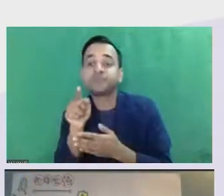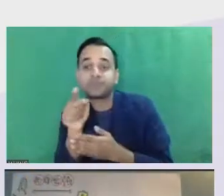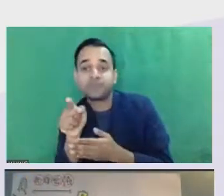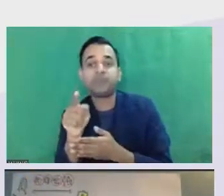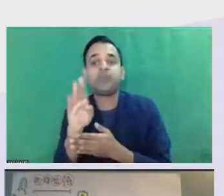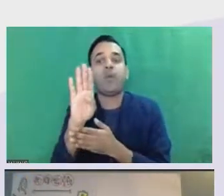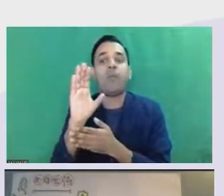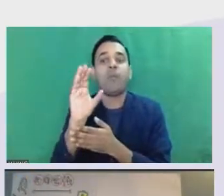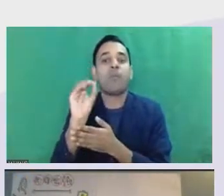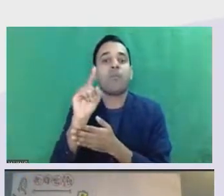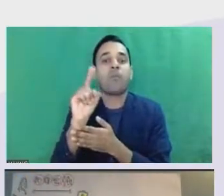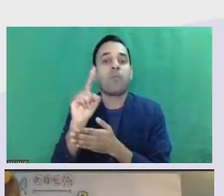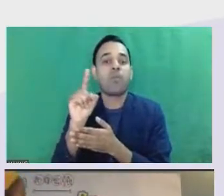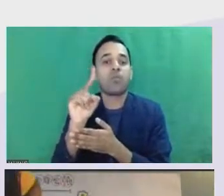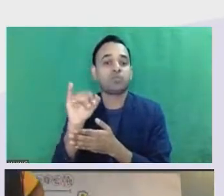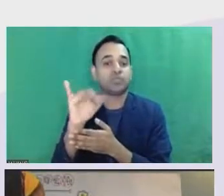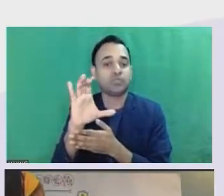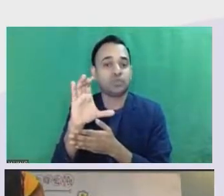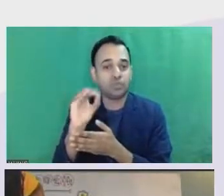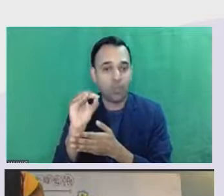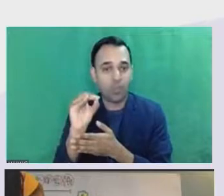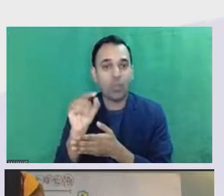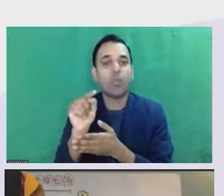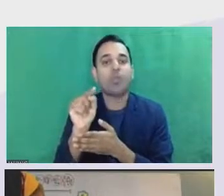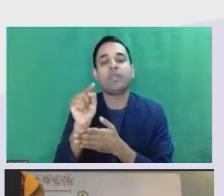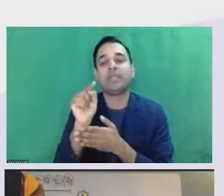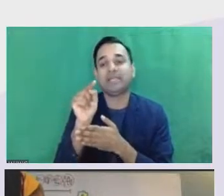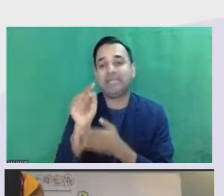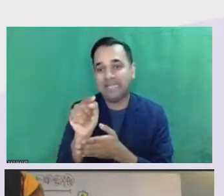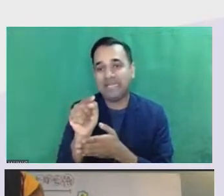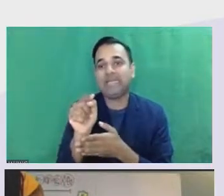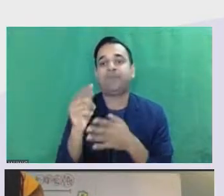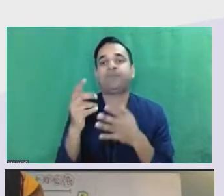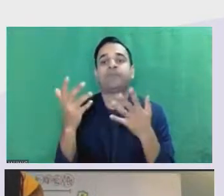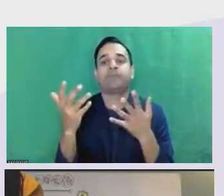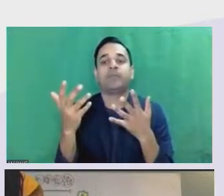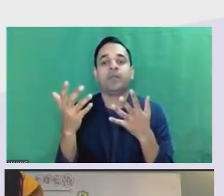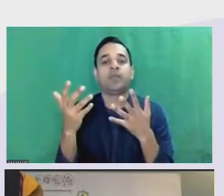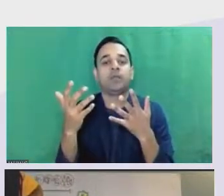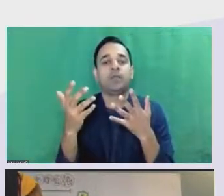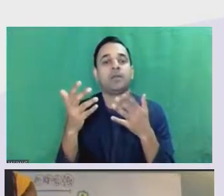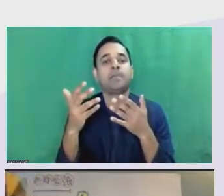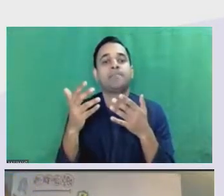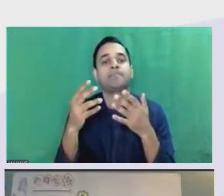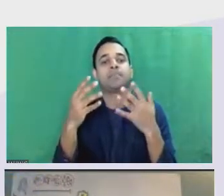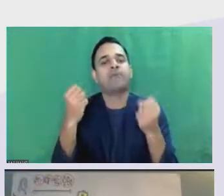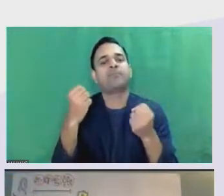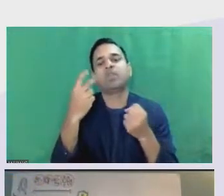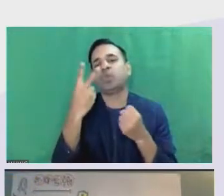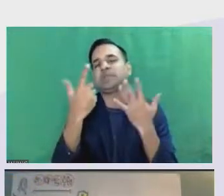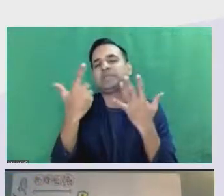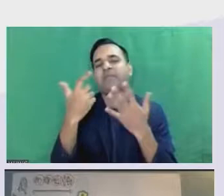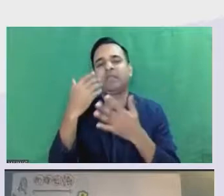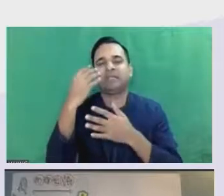Global Biodiversity Framework. He has over 27 years of experience working in Canada's Environment Department. And also in addition to